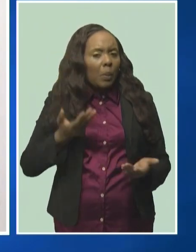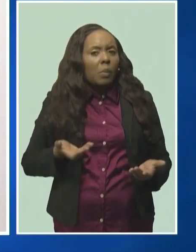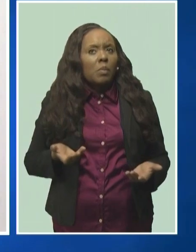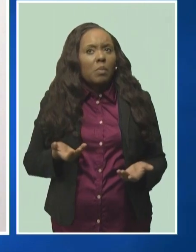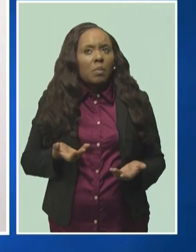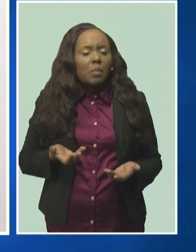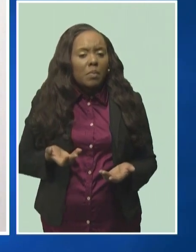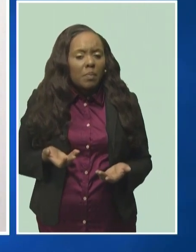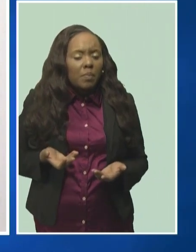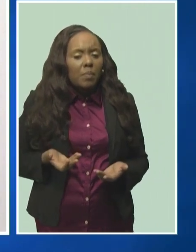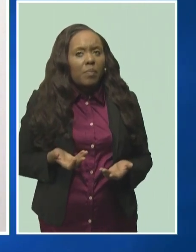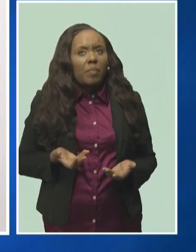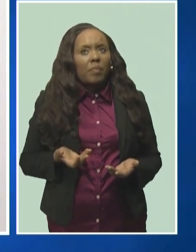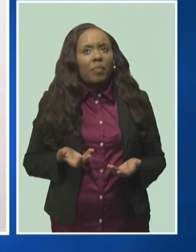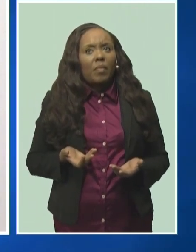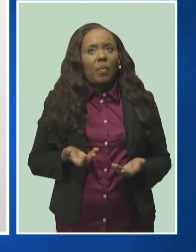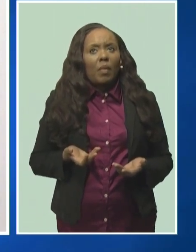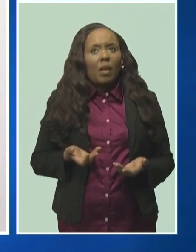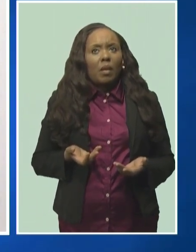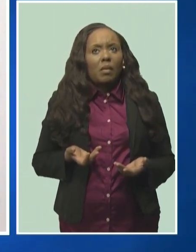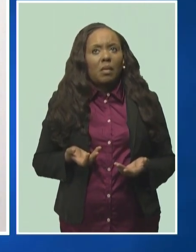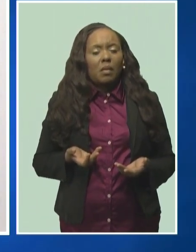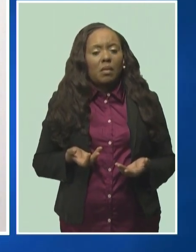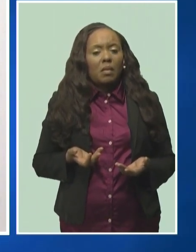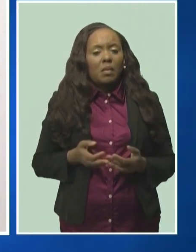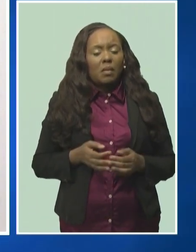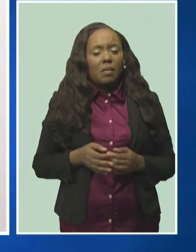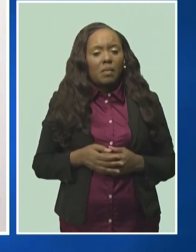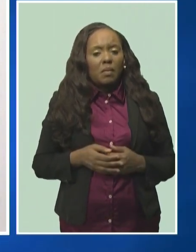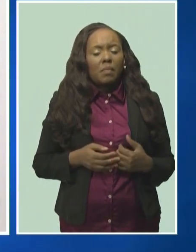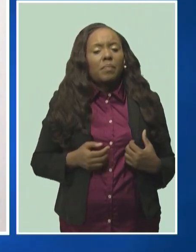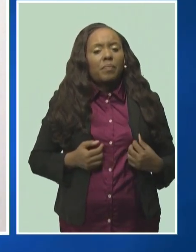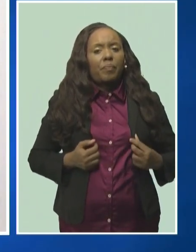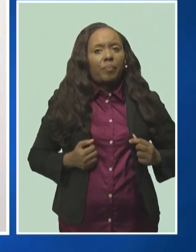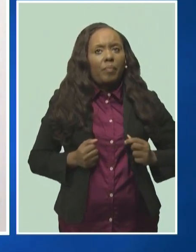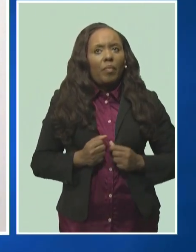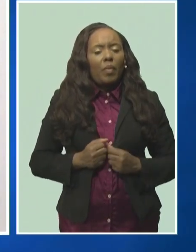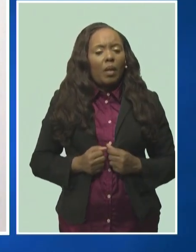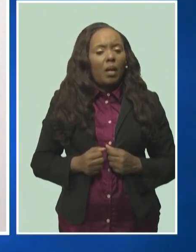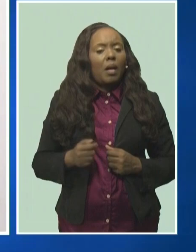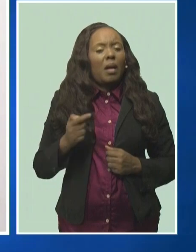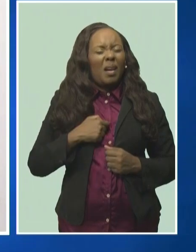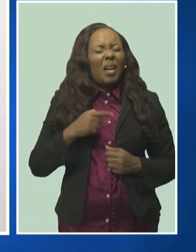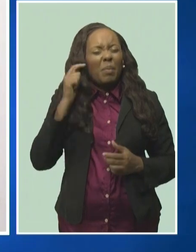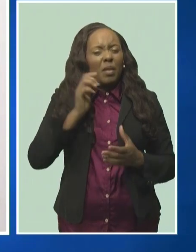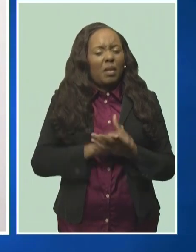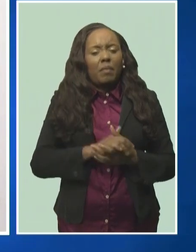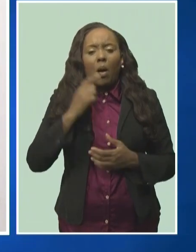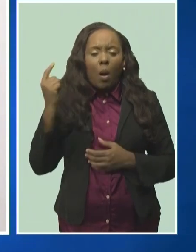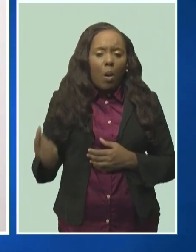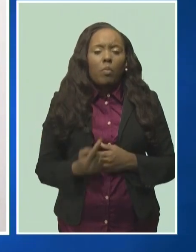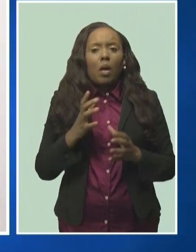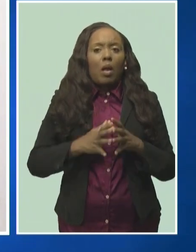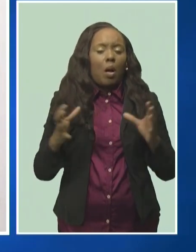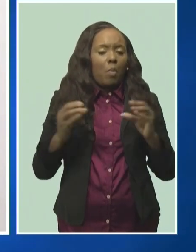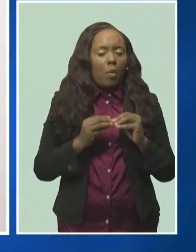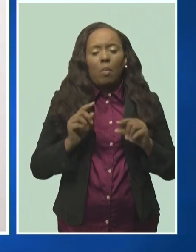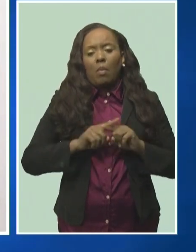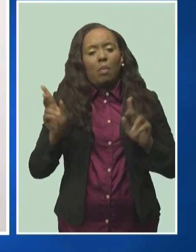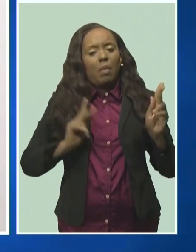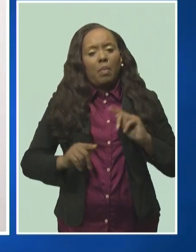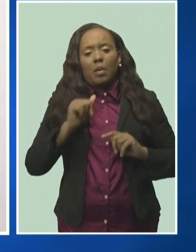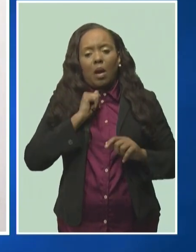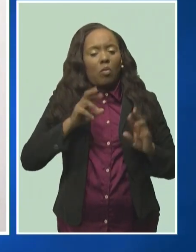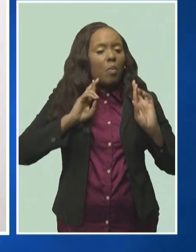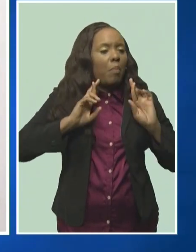like I said, yes, but it's a very strange incident to say that there is more. I think there has always been more, but it's not always being reported or always